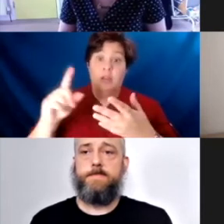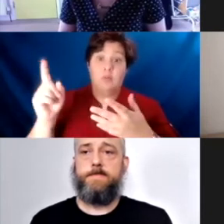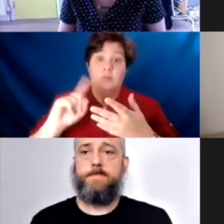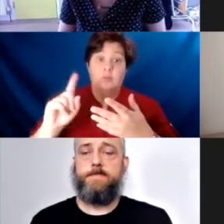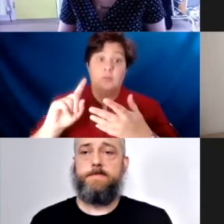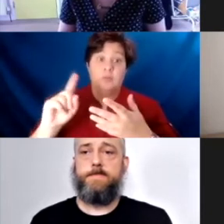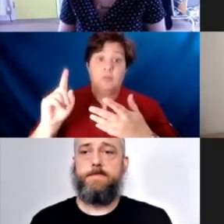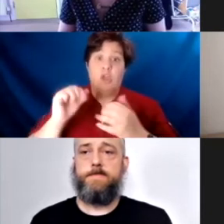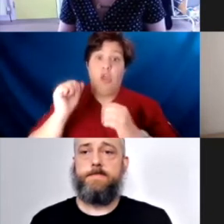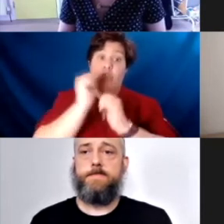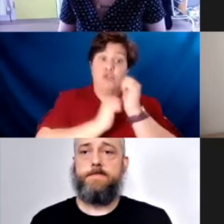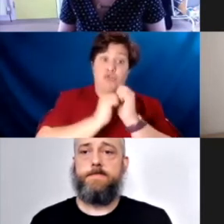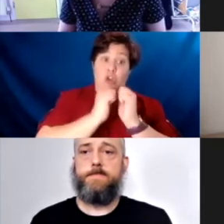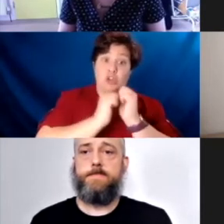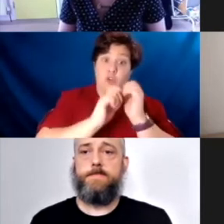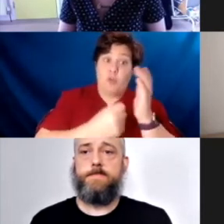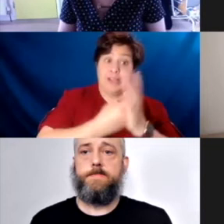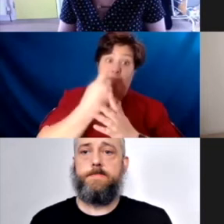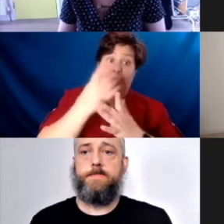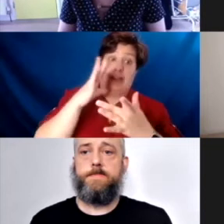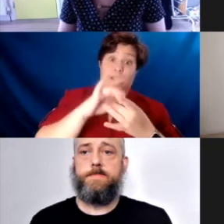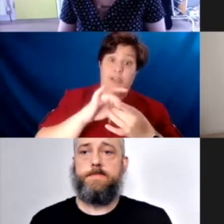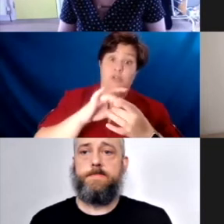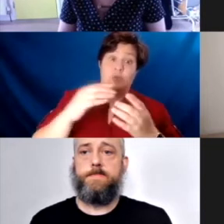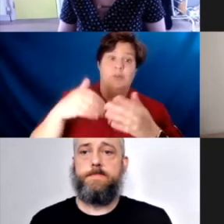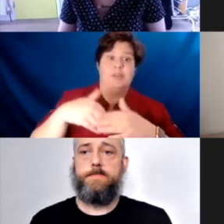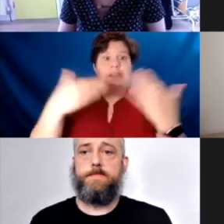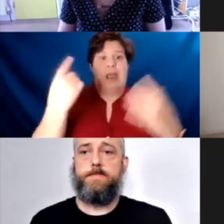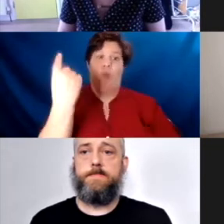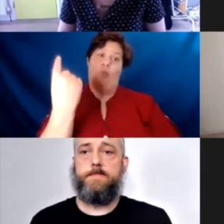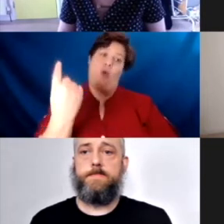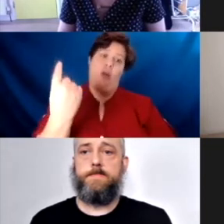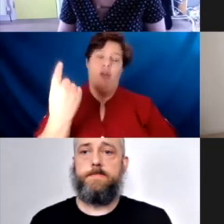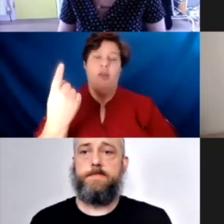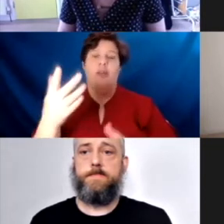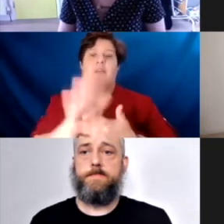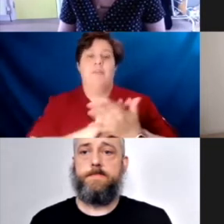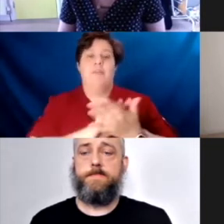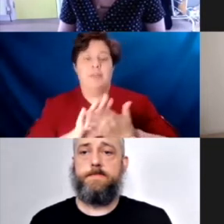the structure of what's happening around what we're calling day one. So you would